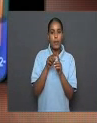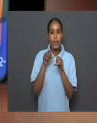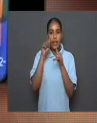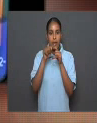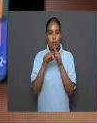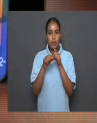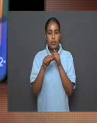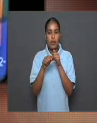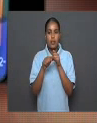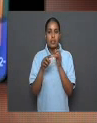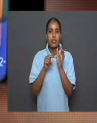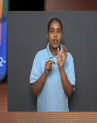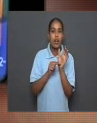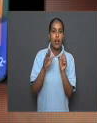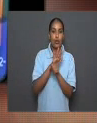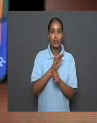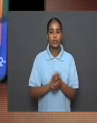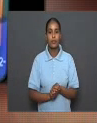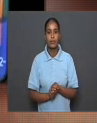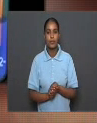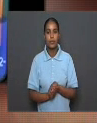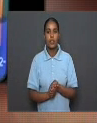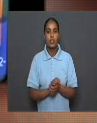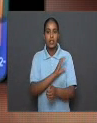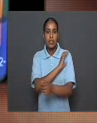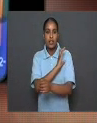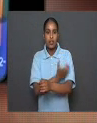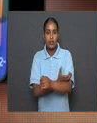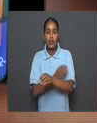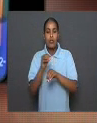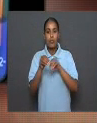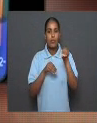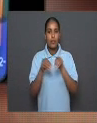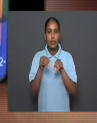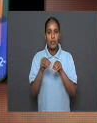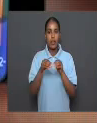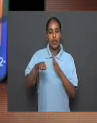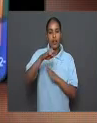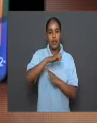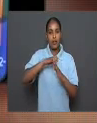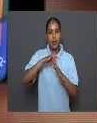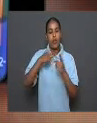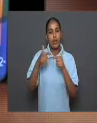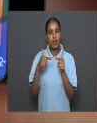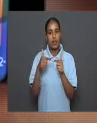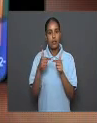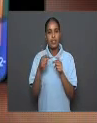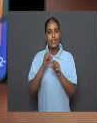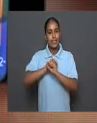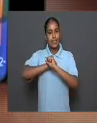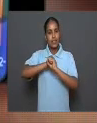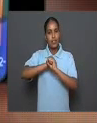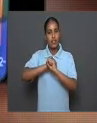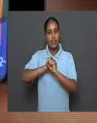the cathode. The energy of the moving electrons overcomes the